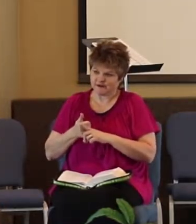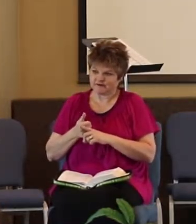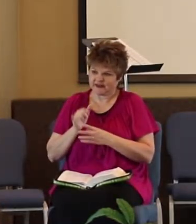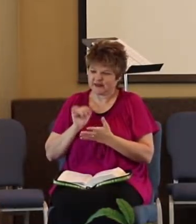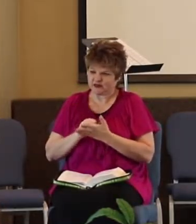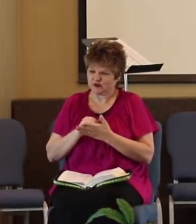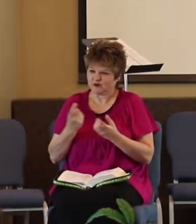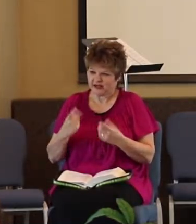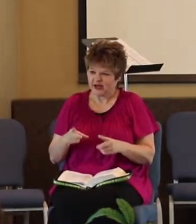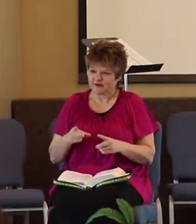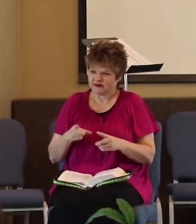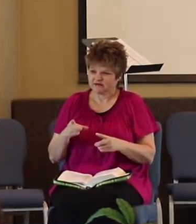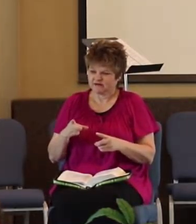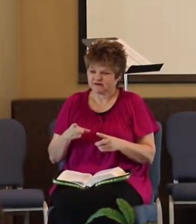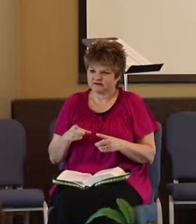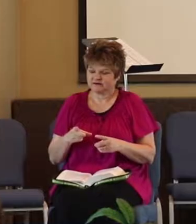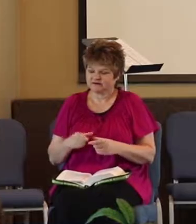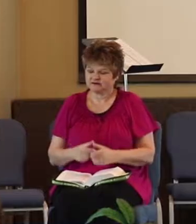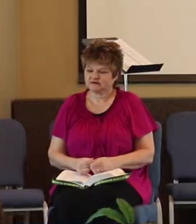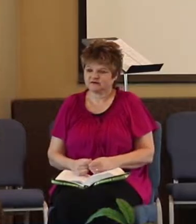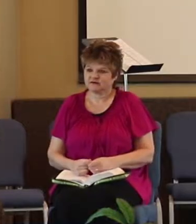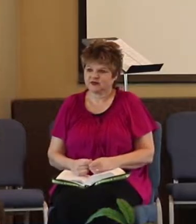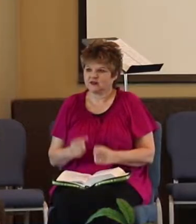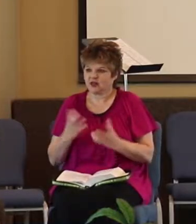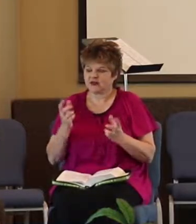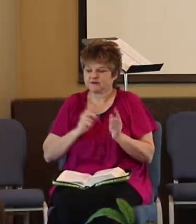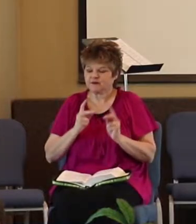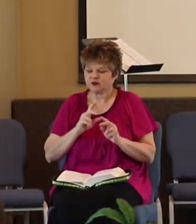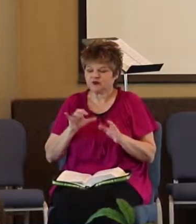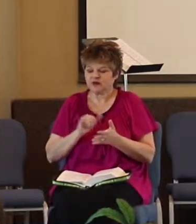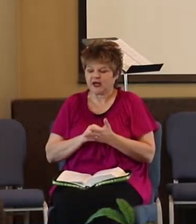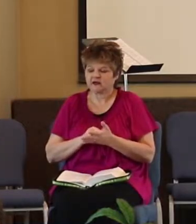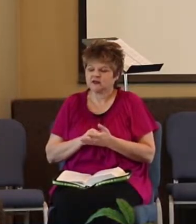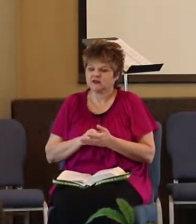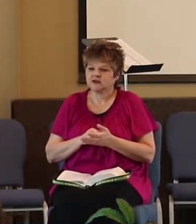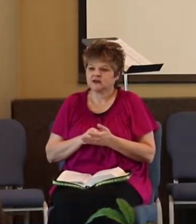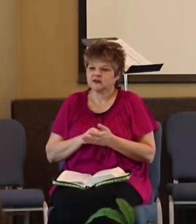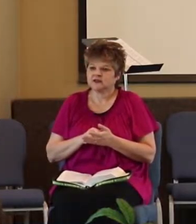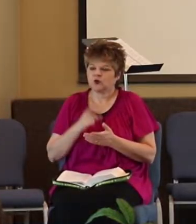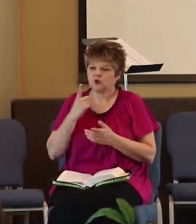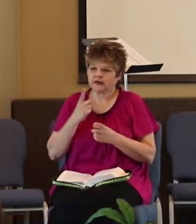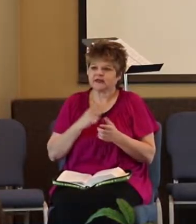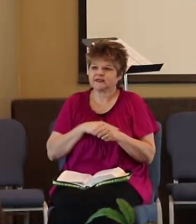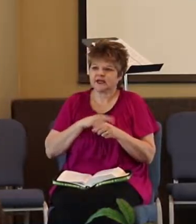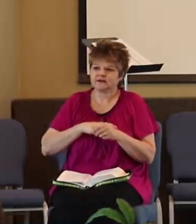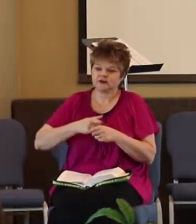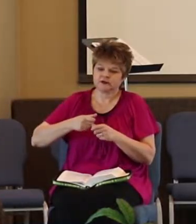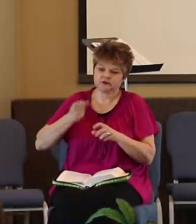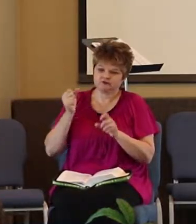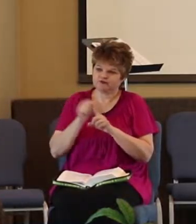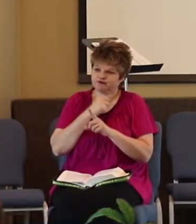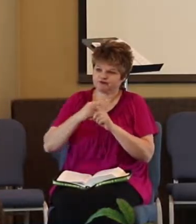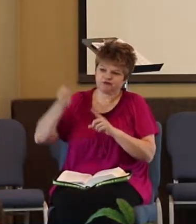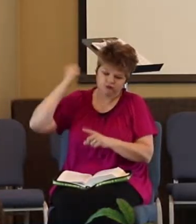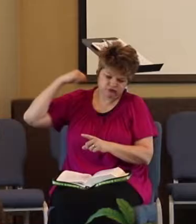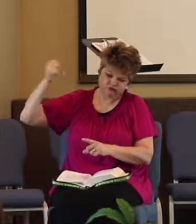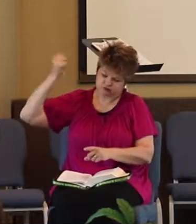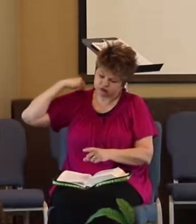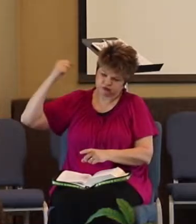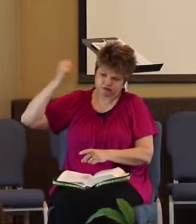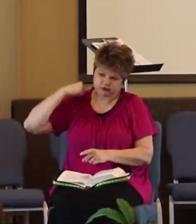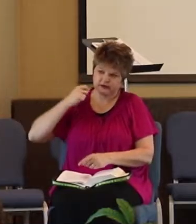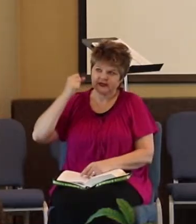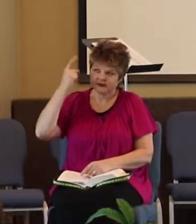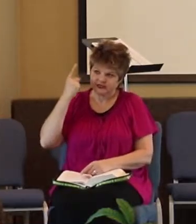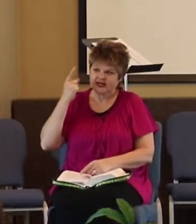day. And in the midst of one of his self-scourgings, he came to the realization, I believe